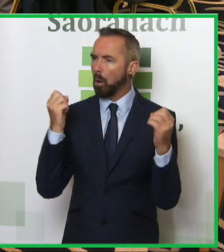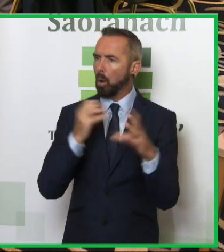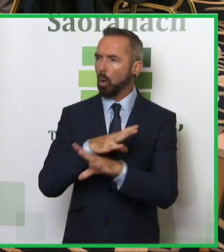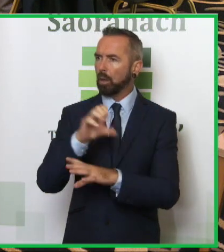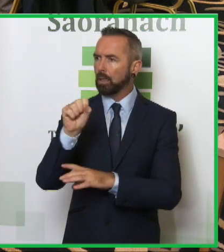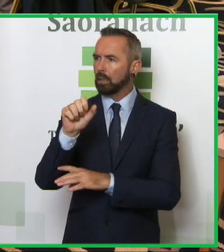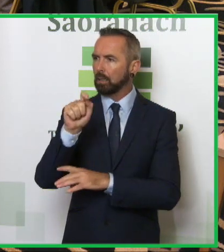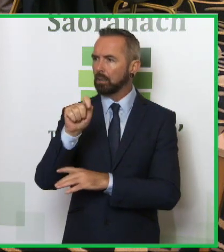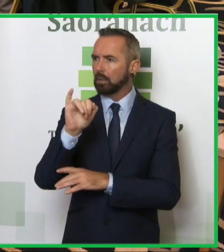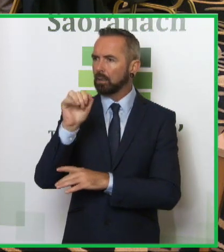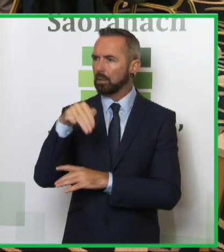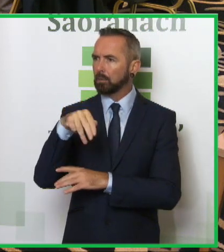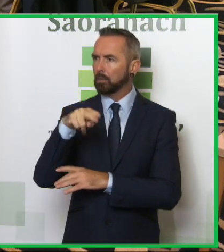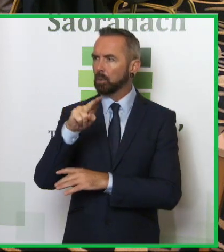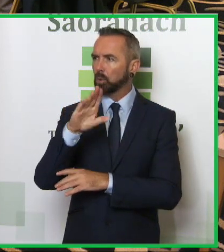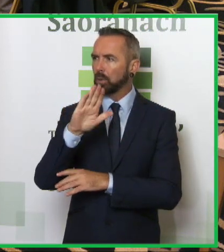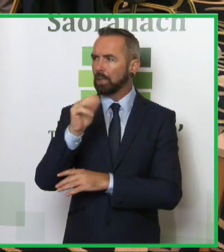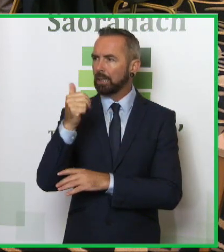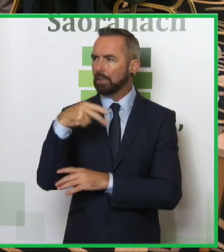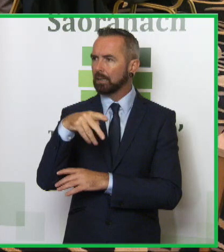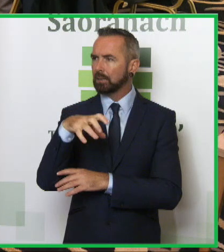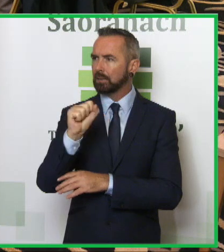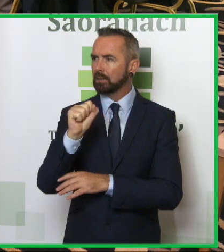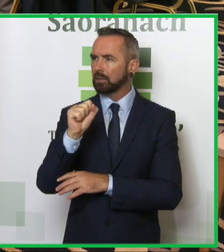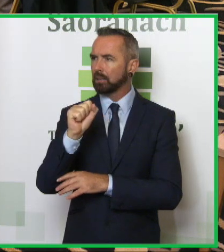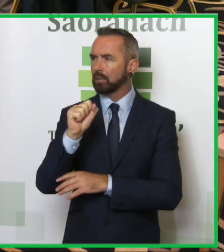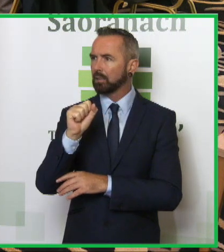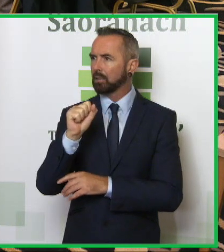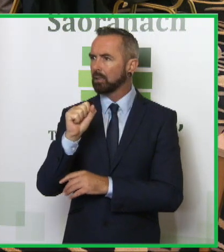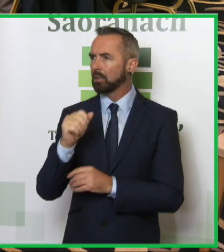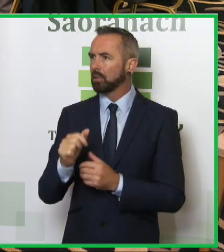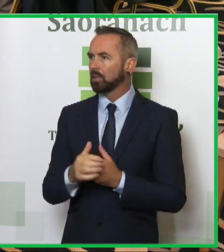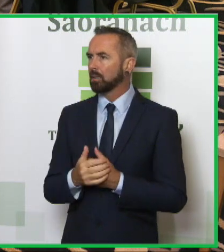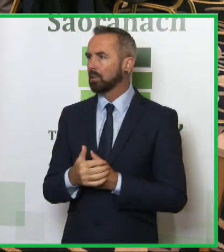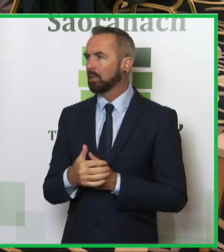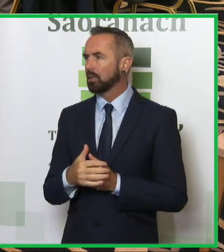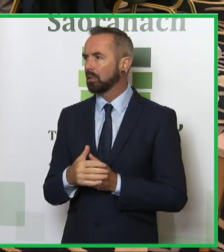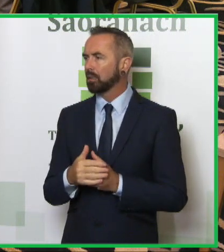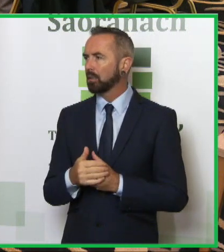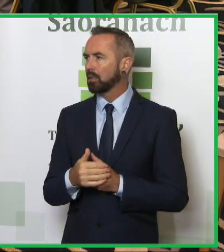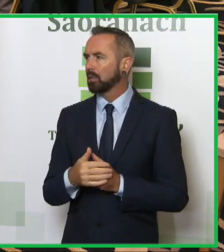I think this is where we probably need Johanna Ivers to come in with a bit of technical information.